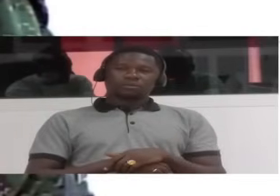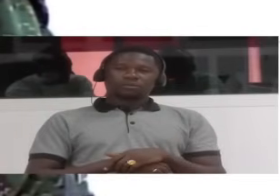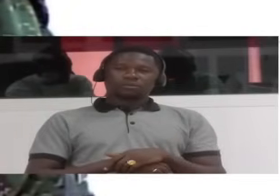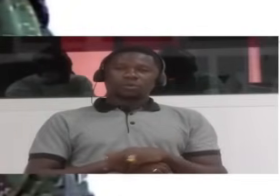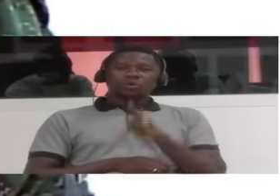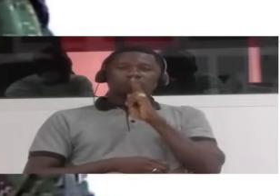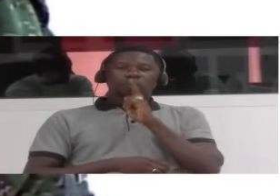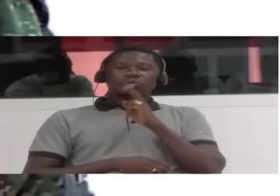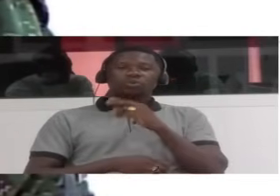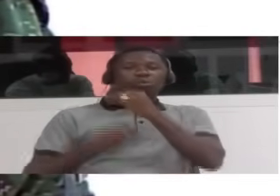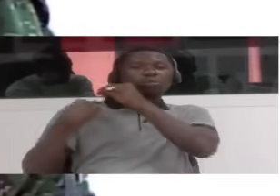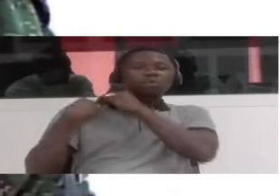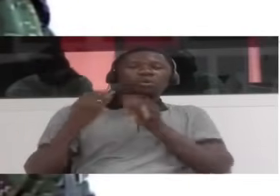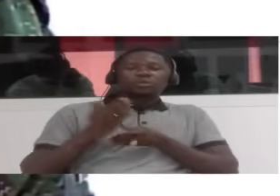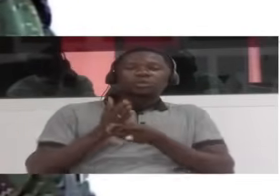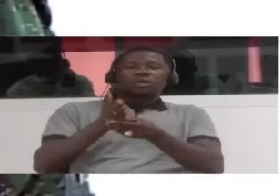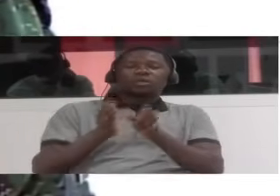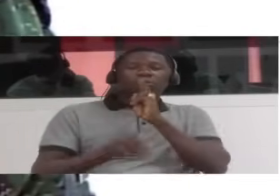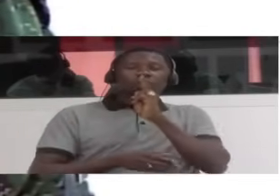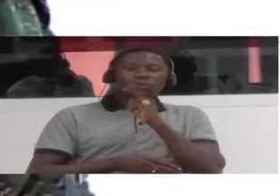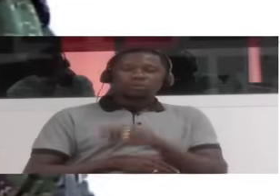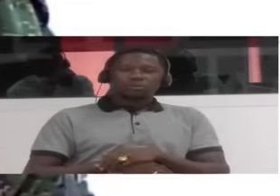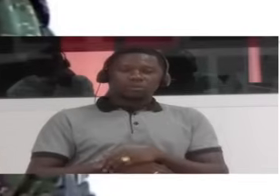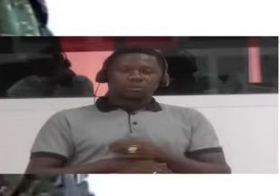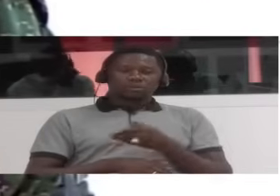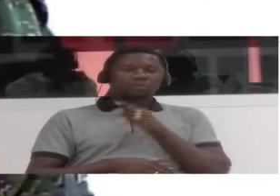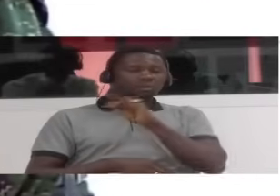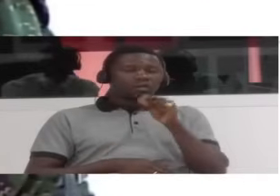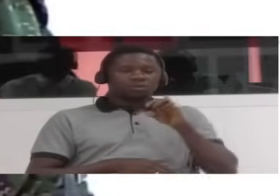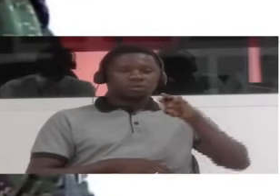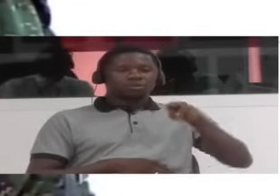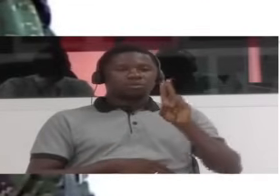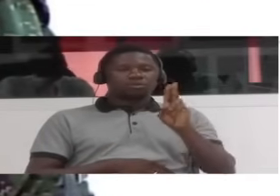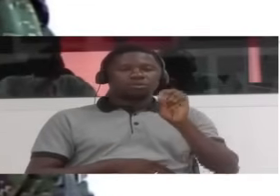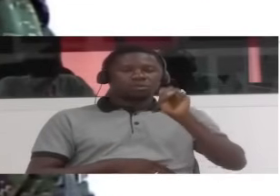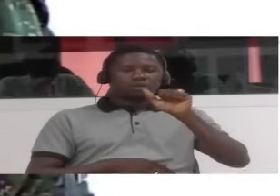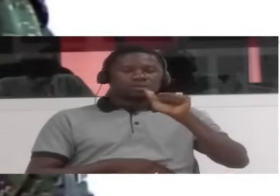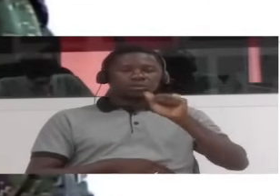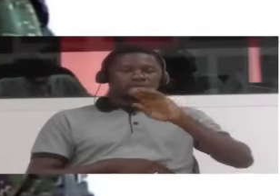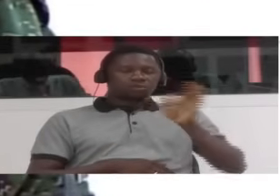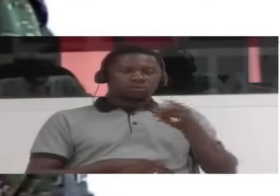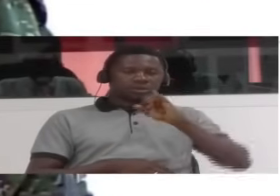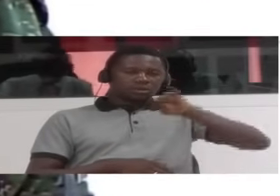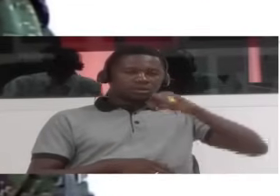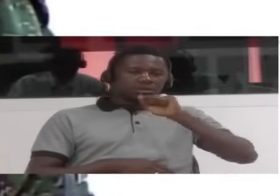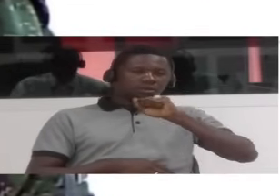immediate commander? That was Malia Musa Jammeh, Malia Mungu.